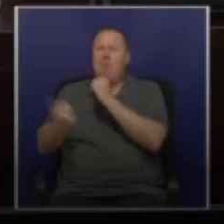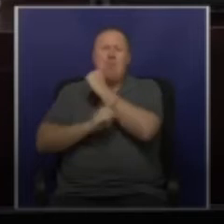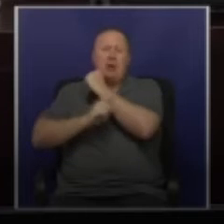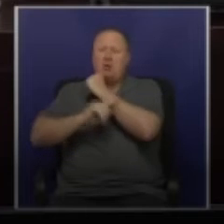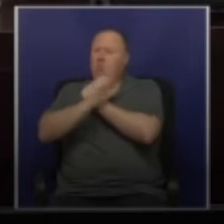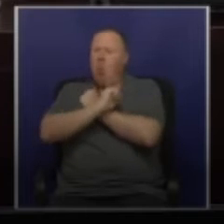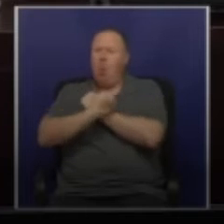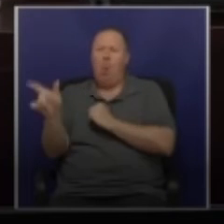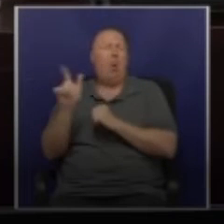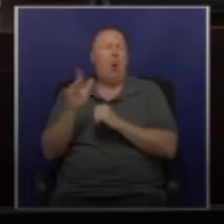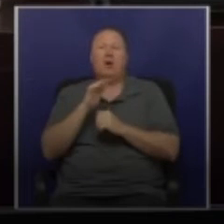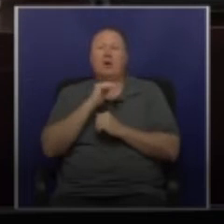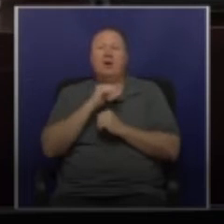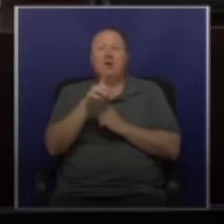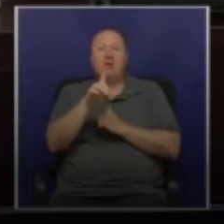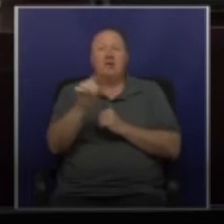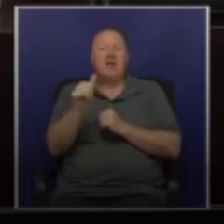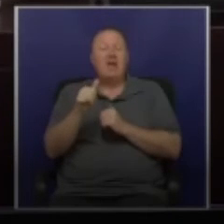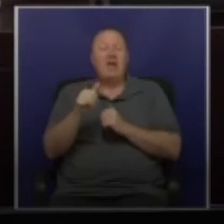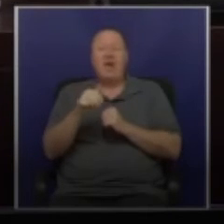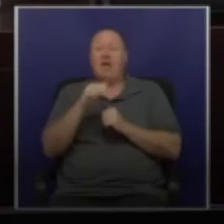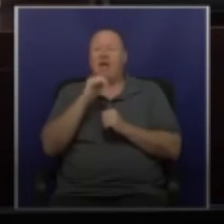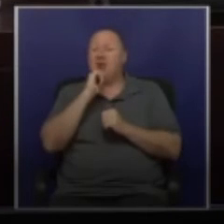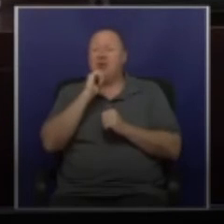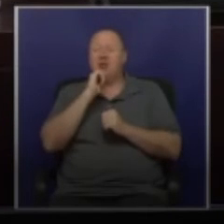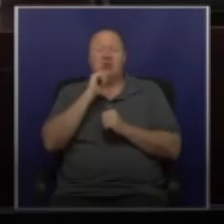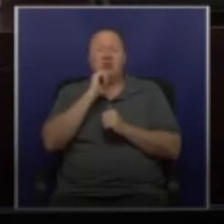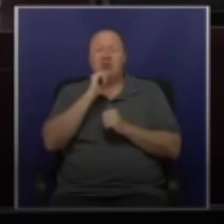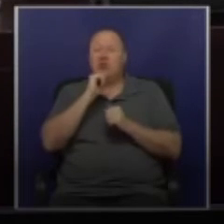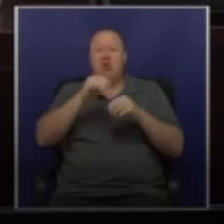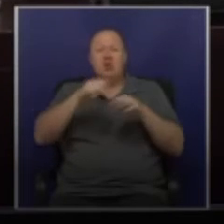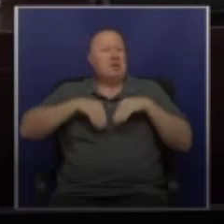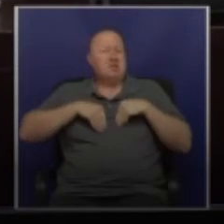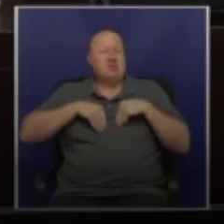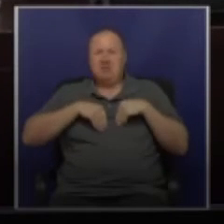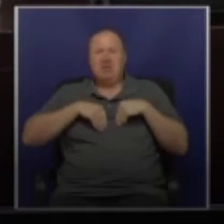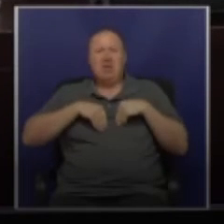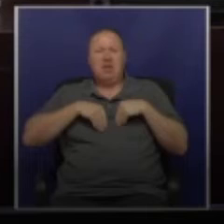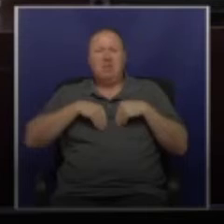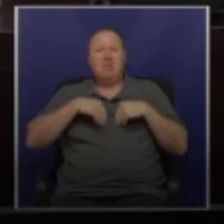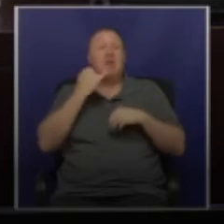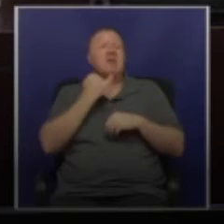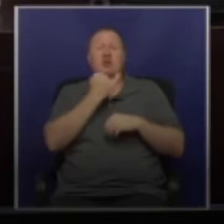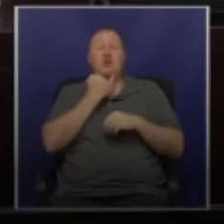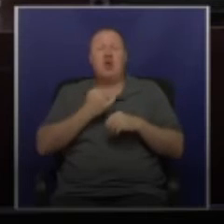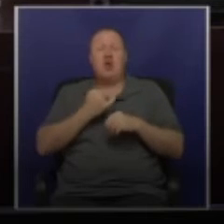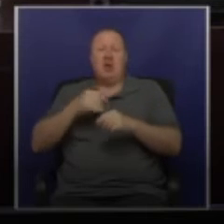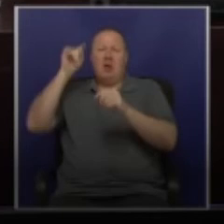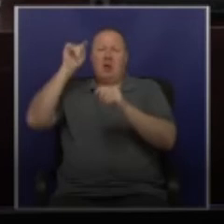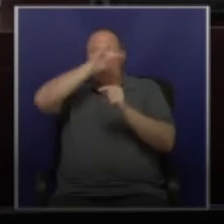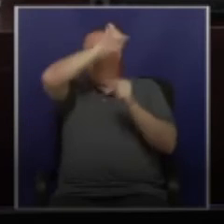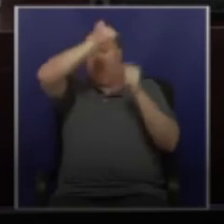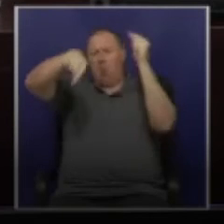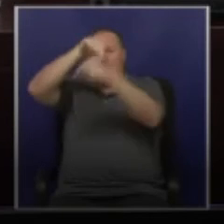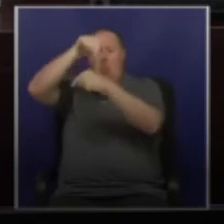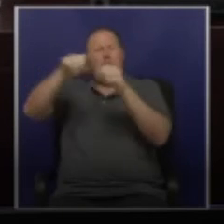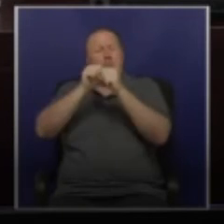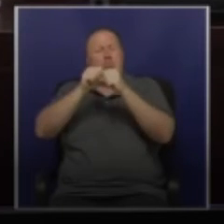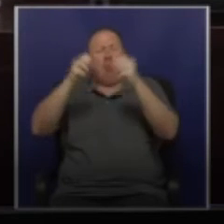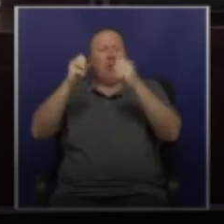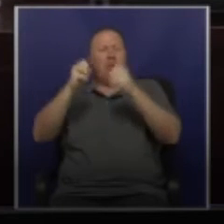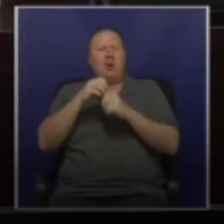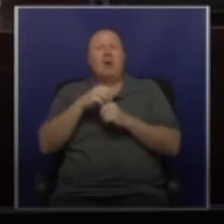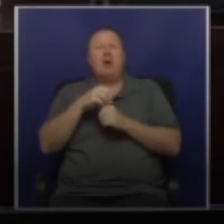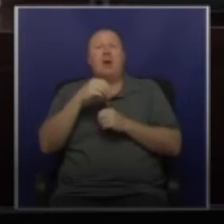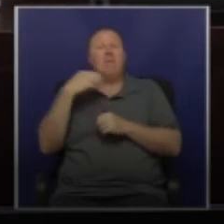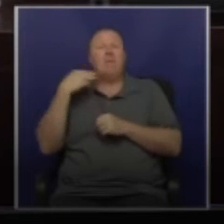punishment. That is why the DA condemns, in the strongest terms, Israeli radicals like Minister Eliyahu, who over